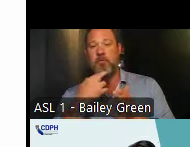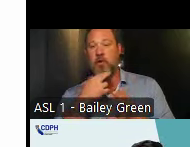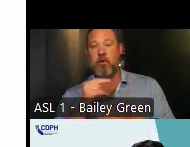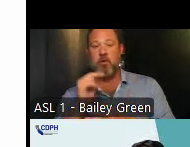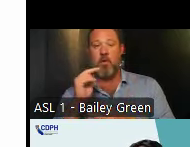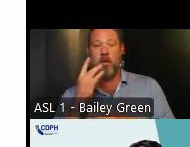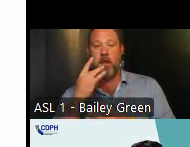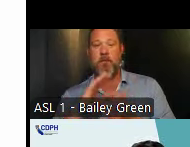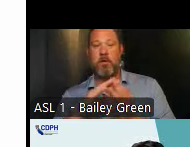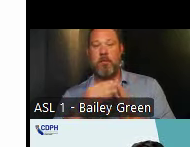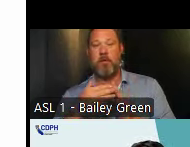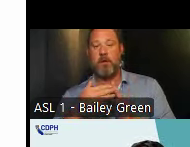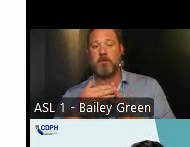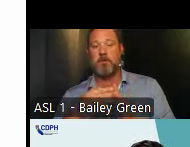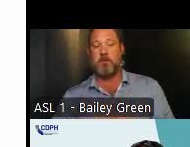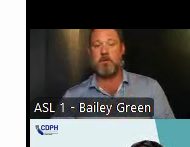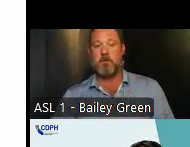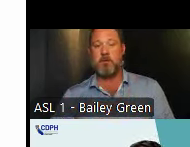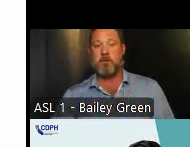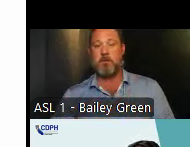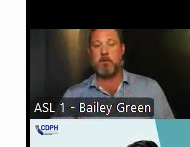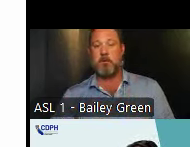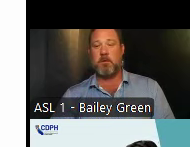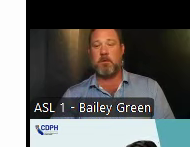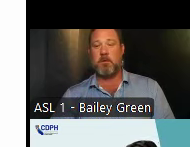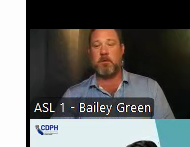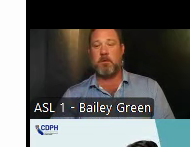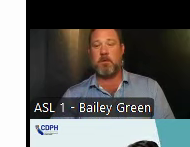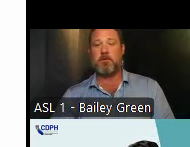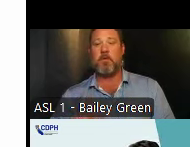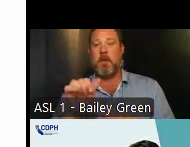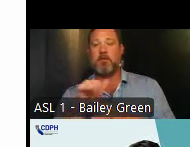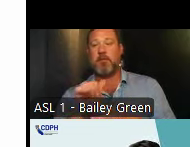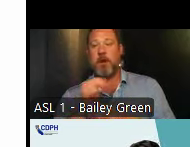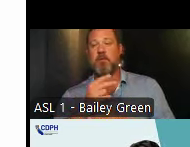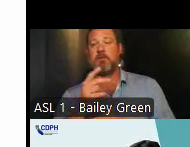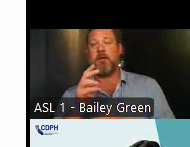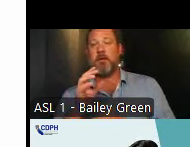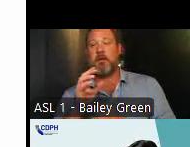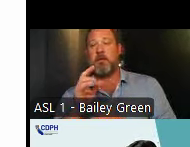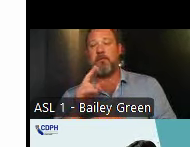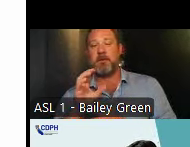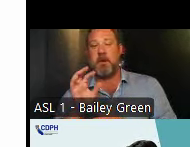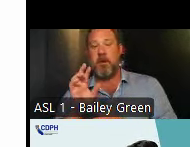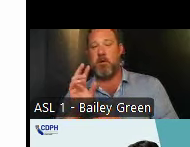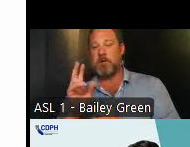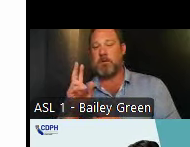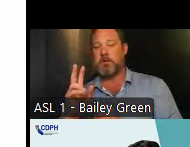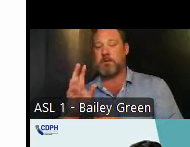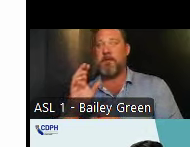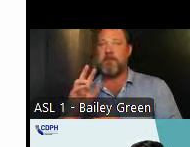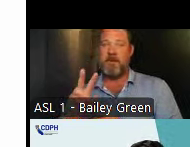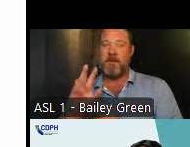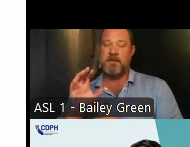California communities. So their training will be hosted on the VCRC website for